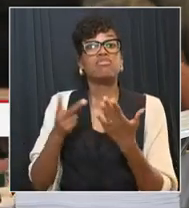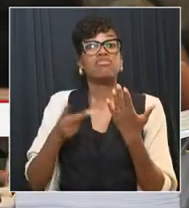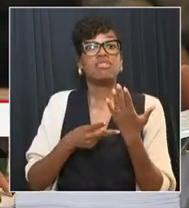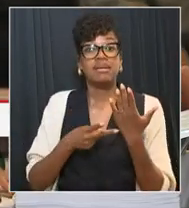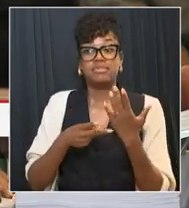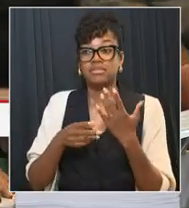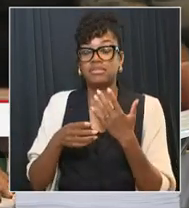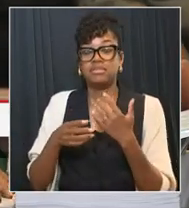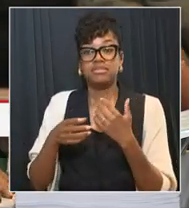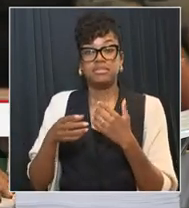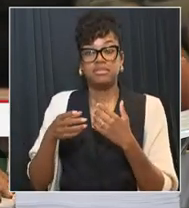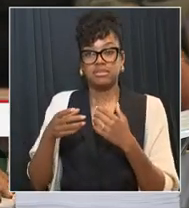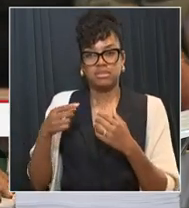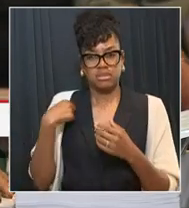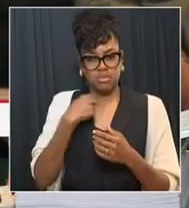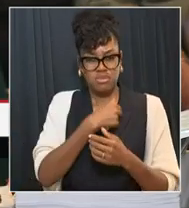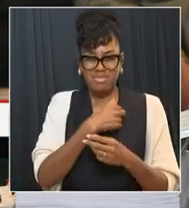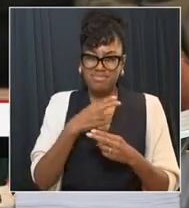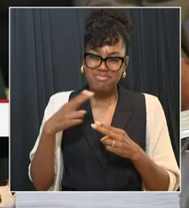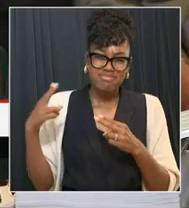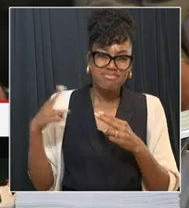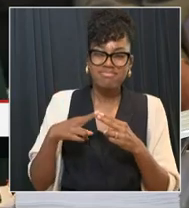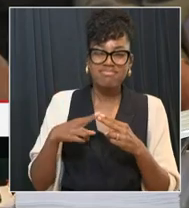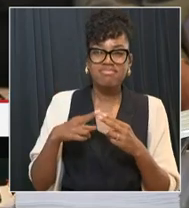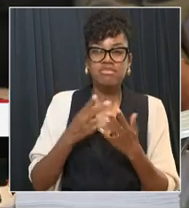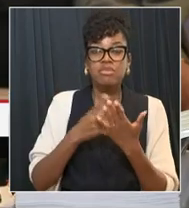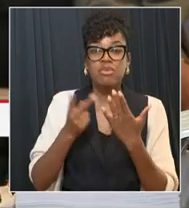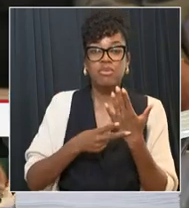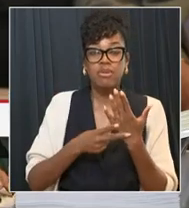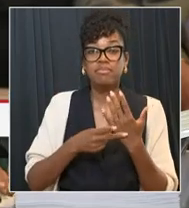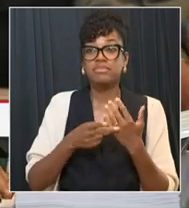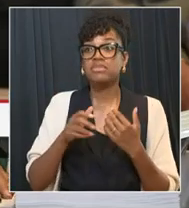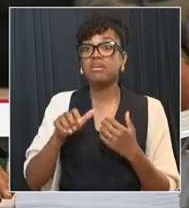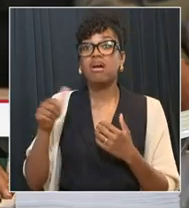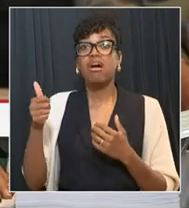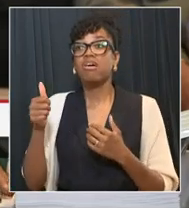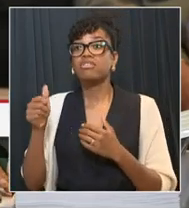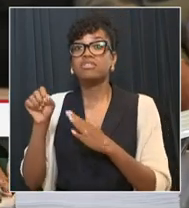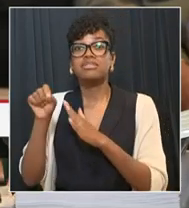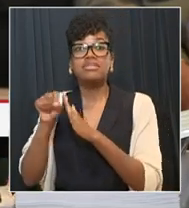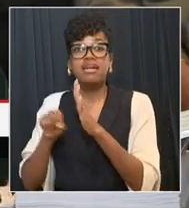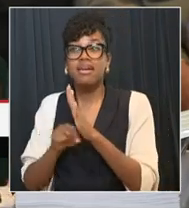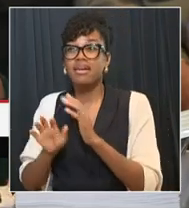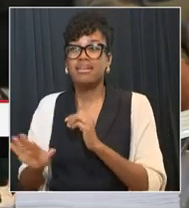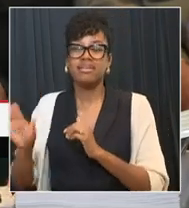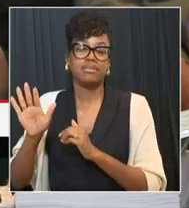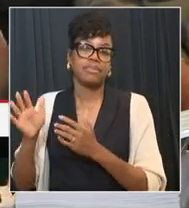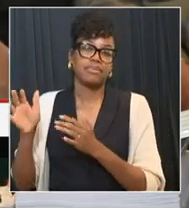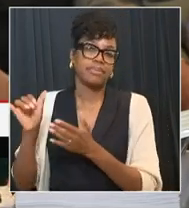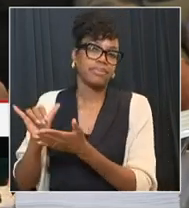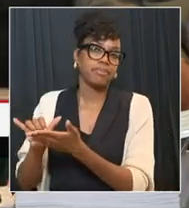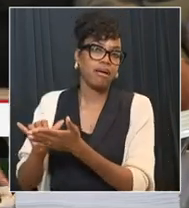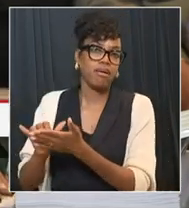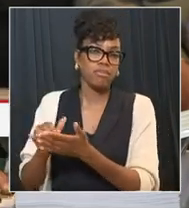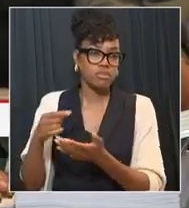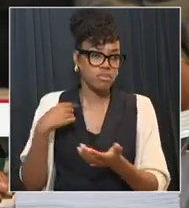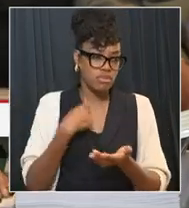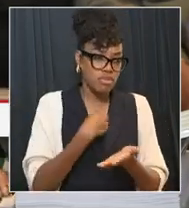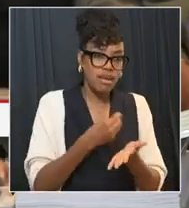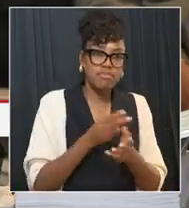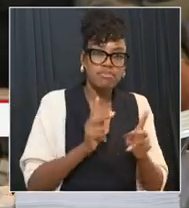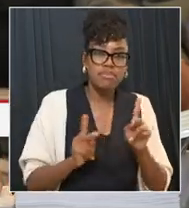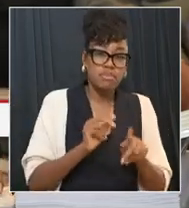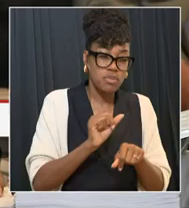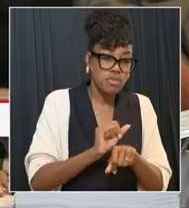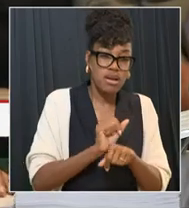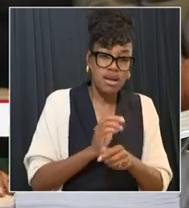country offers without being able to grow businesses and residents who live here.